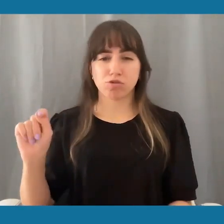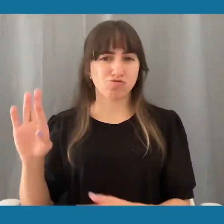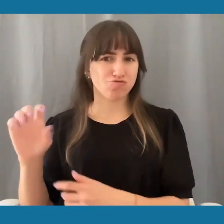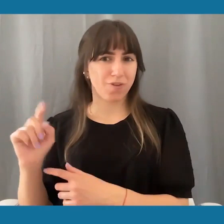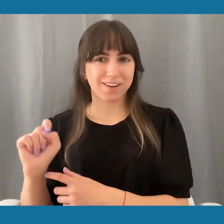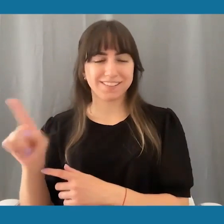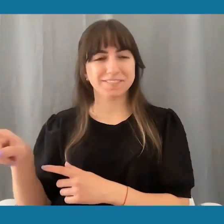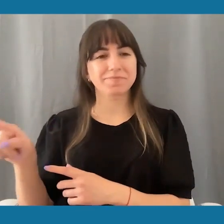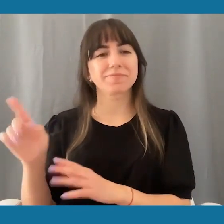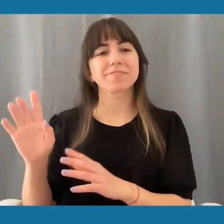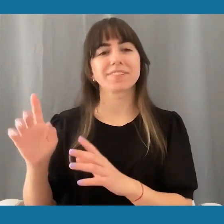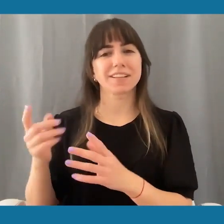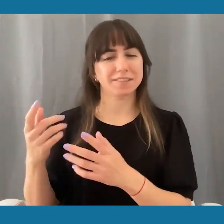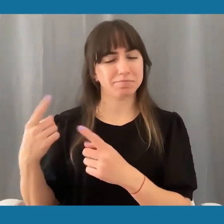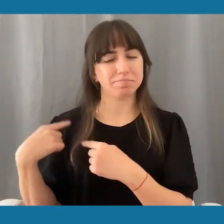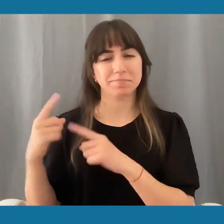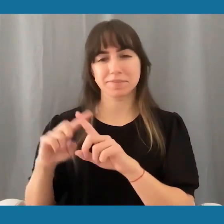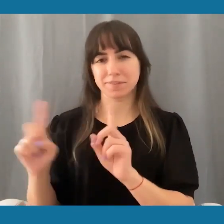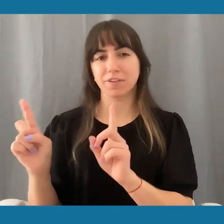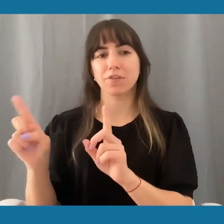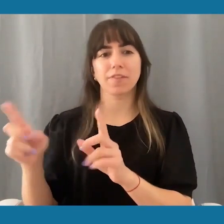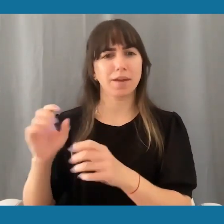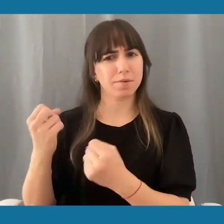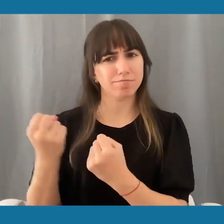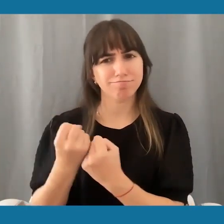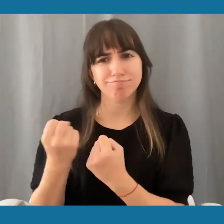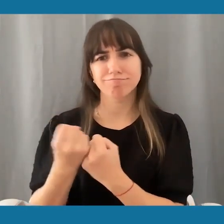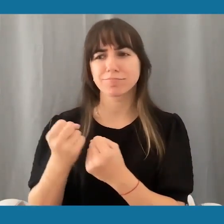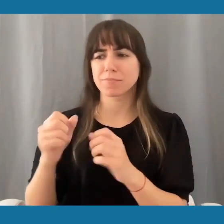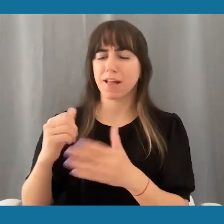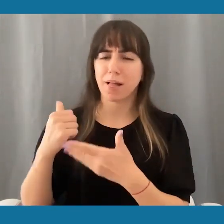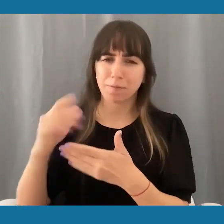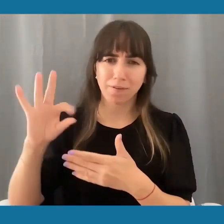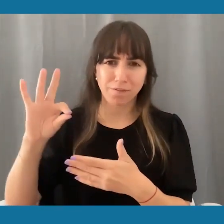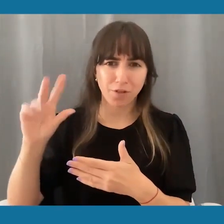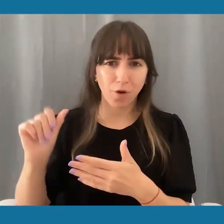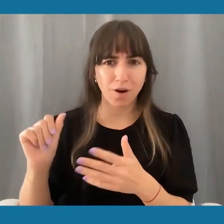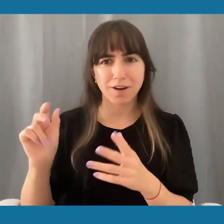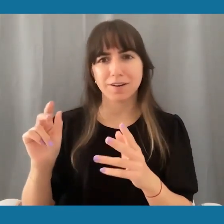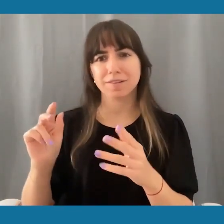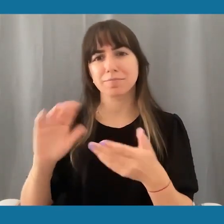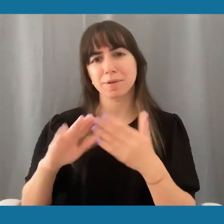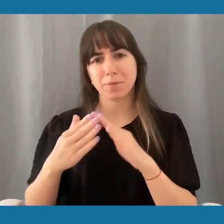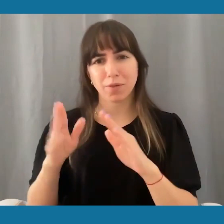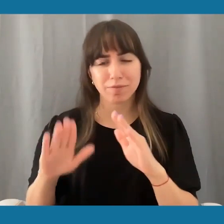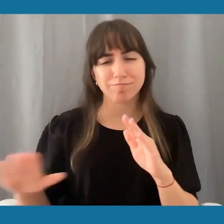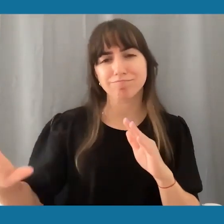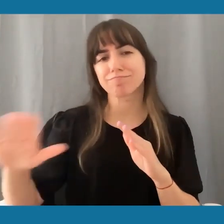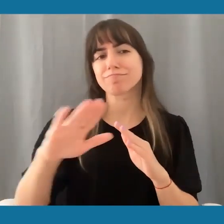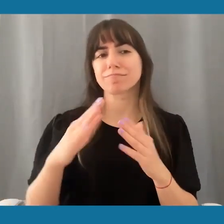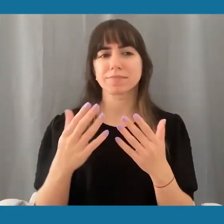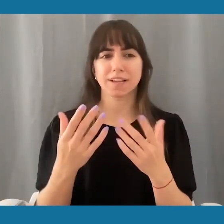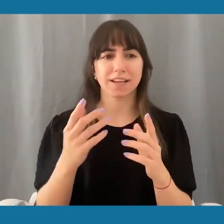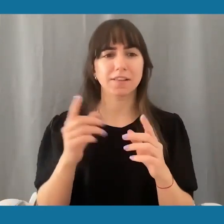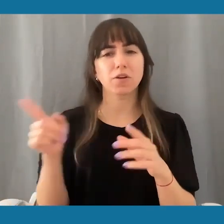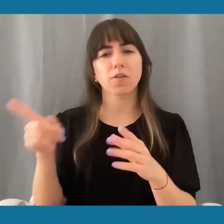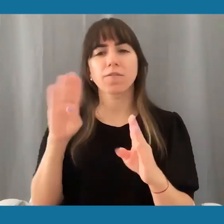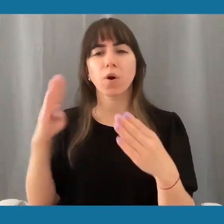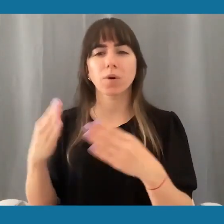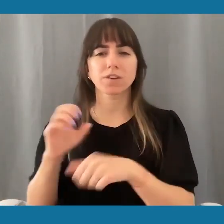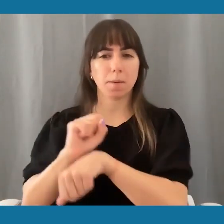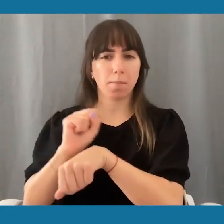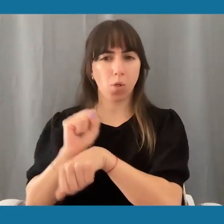Floridians find employment, and they really are employment focused. Able United, although we share ABLE,